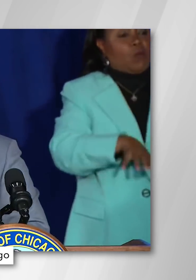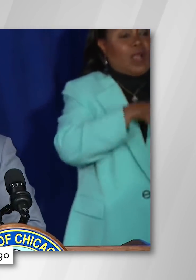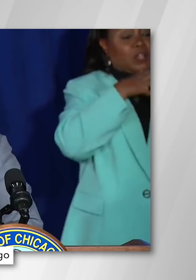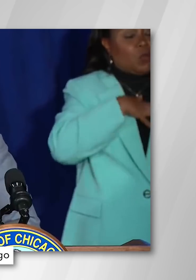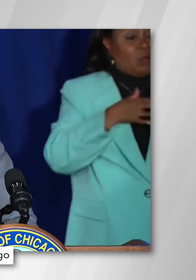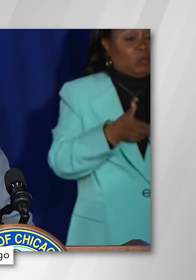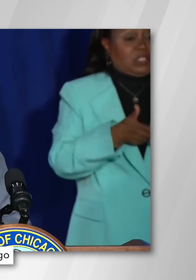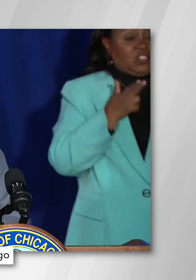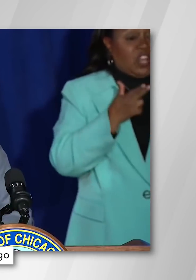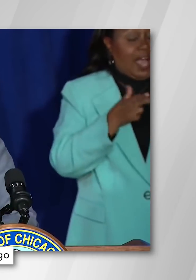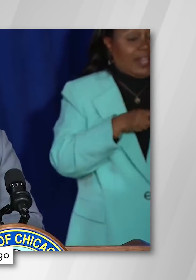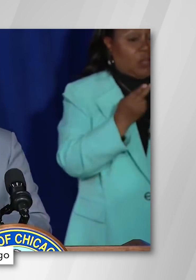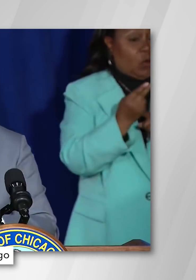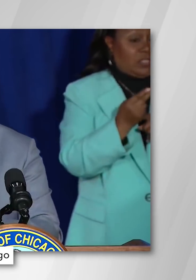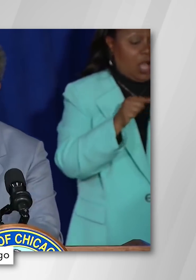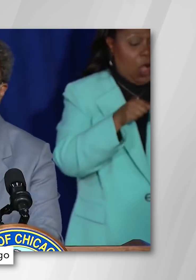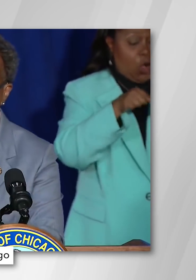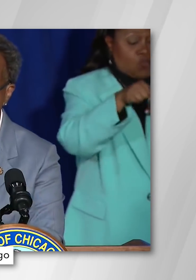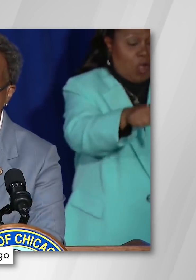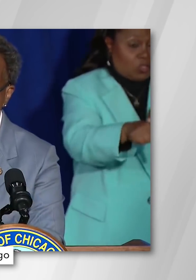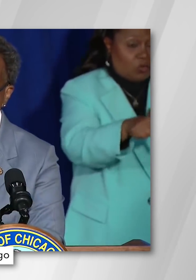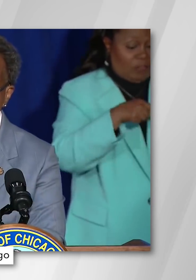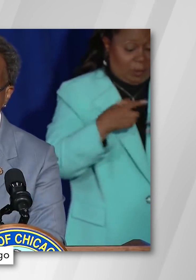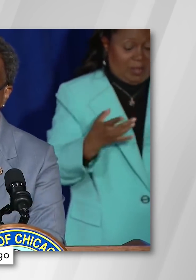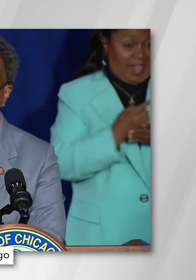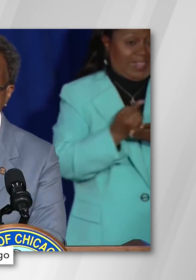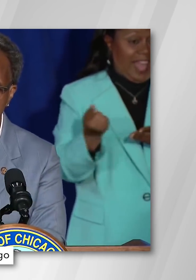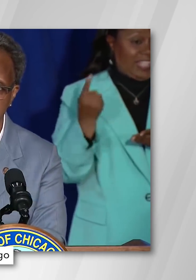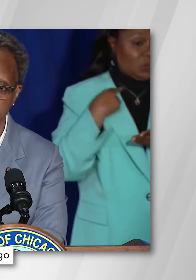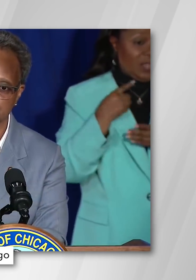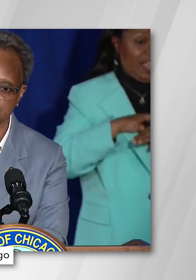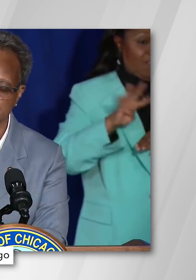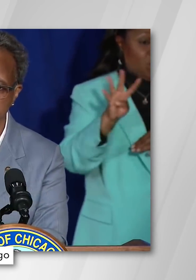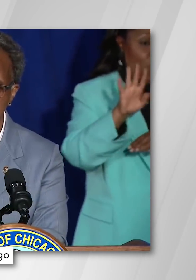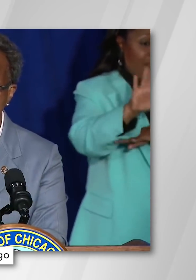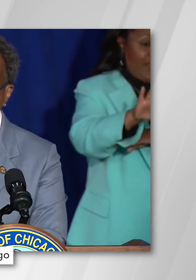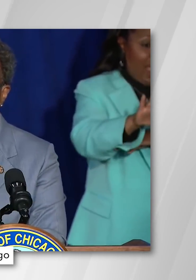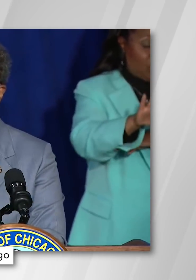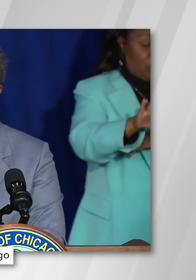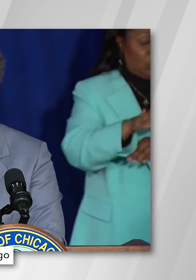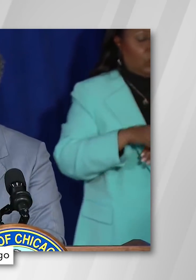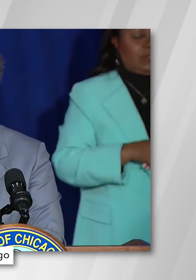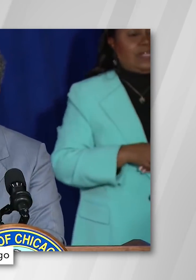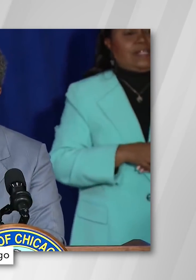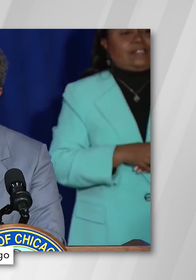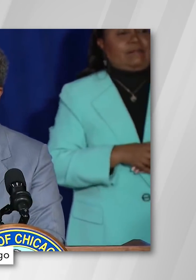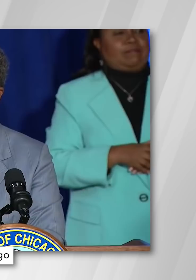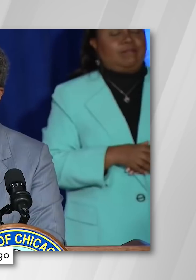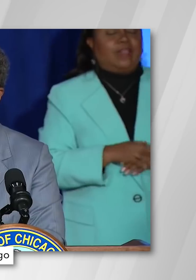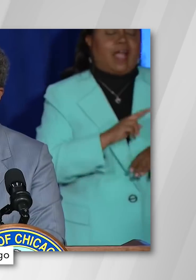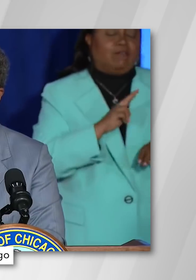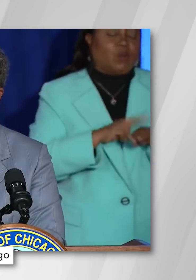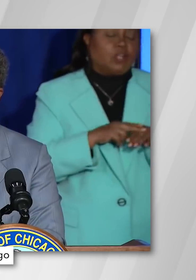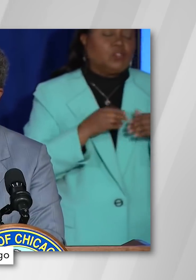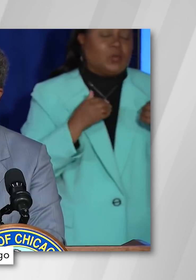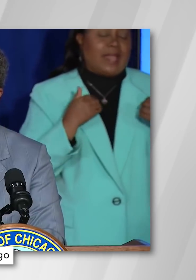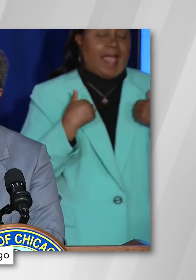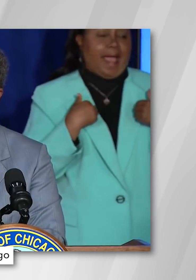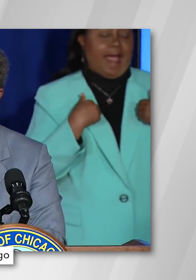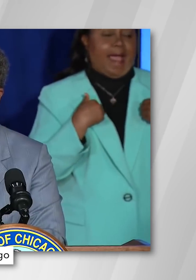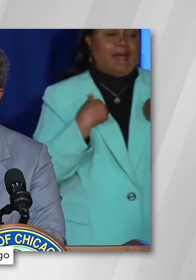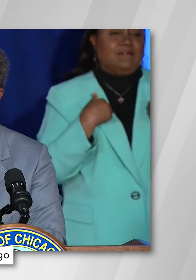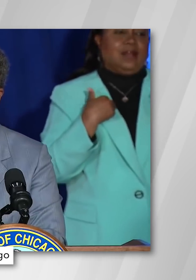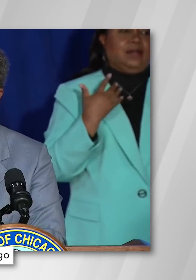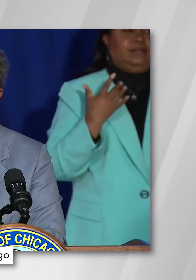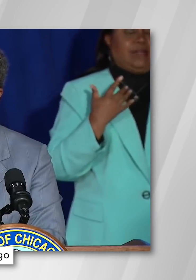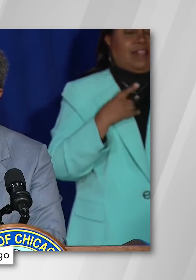a pregnant woman was shot at a hotel across the street from here last week at 4 p.m. Of course we have